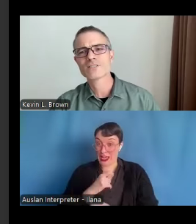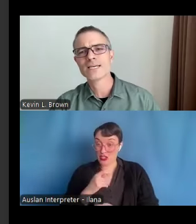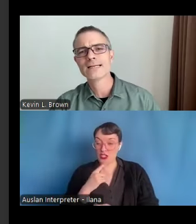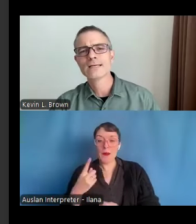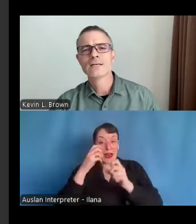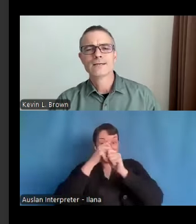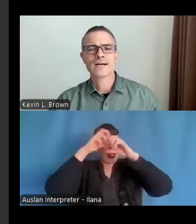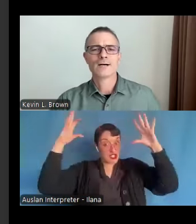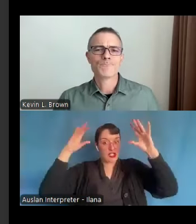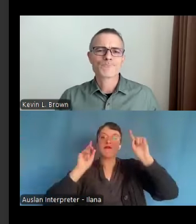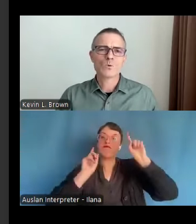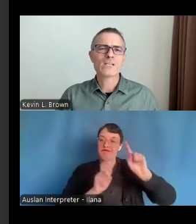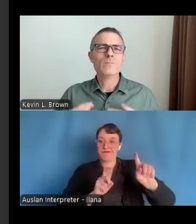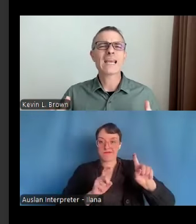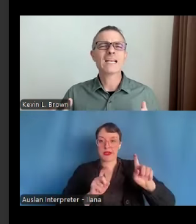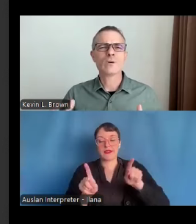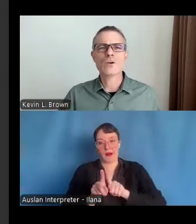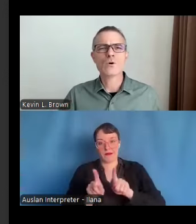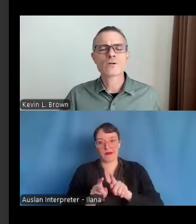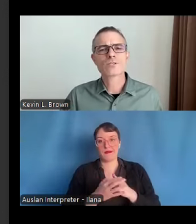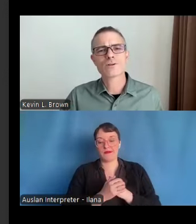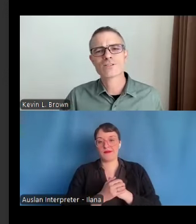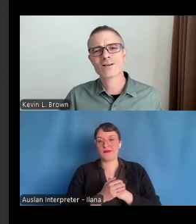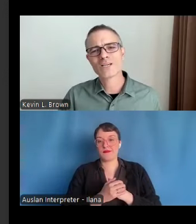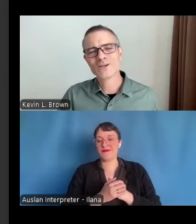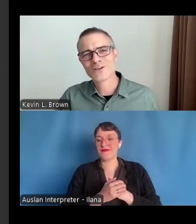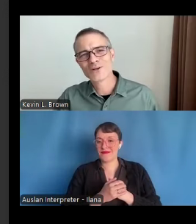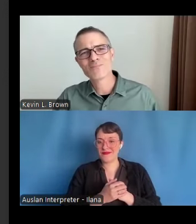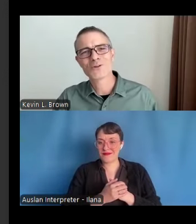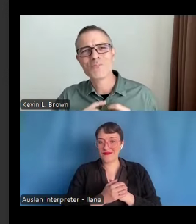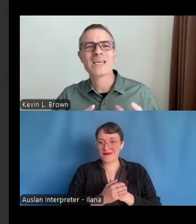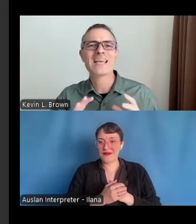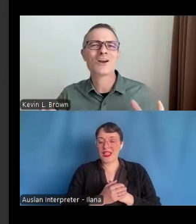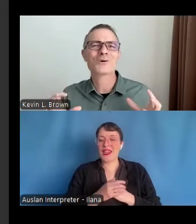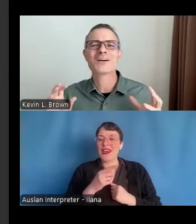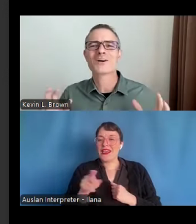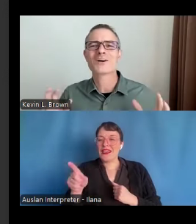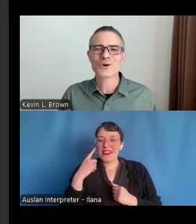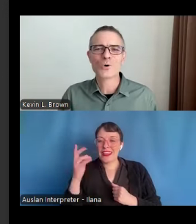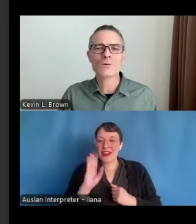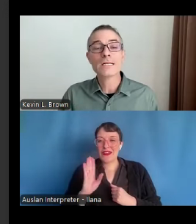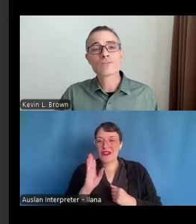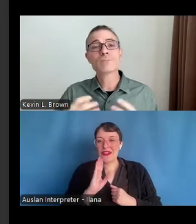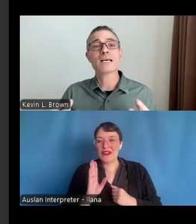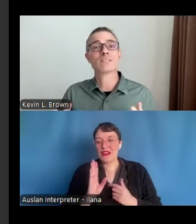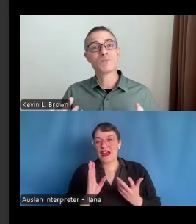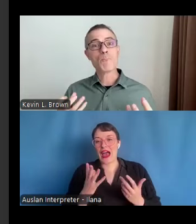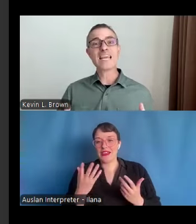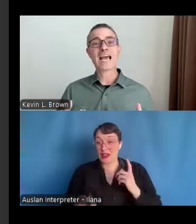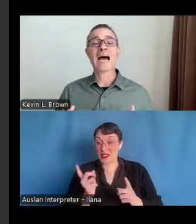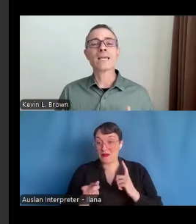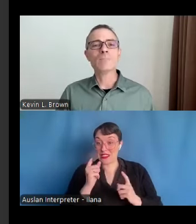might have seen when communicating with donors, there's something you can look up called the big, hairy, audacious goal. Sometimes